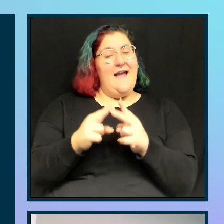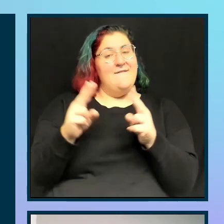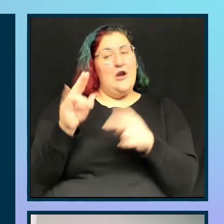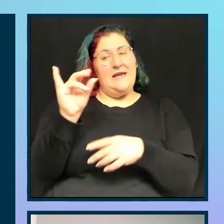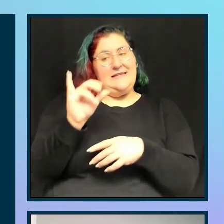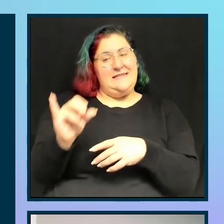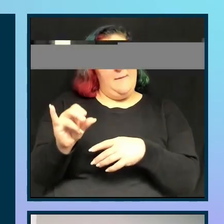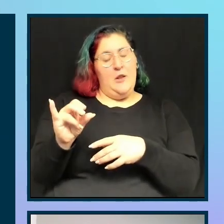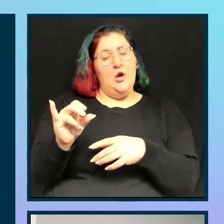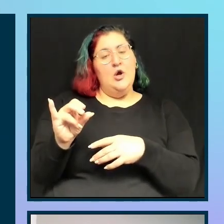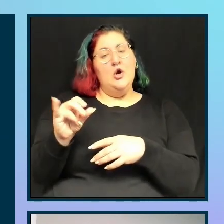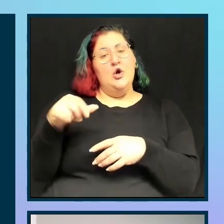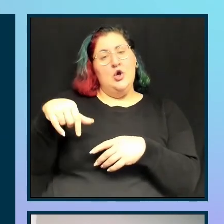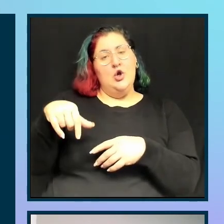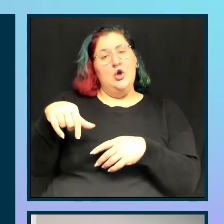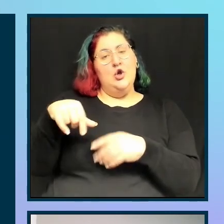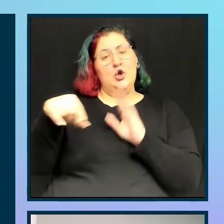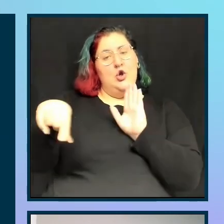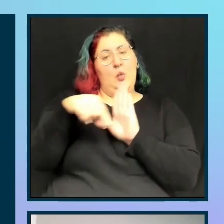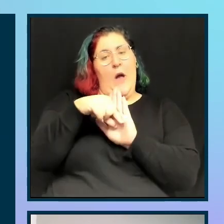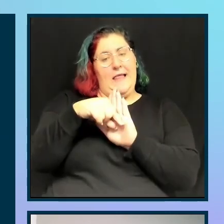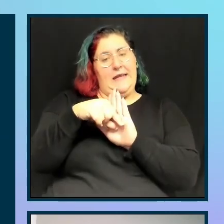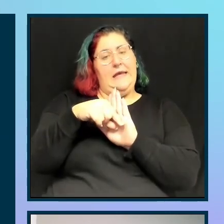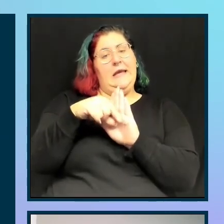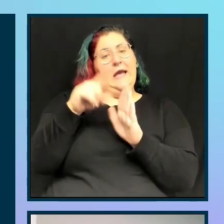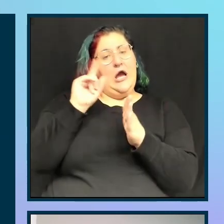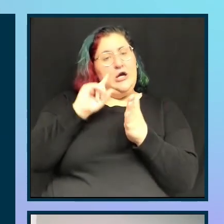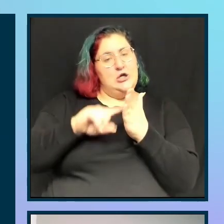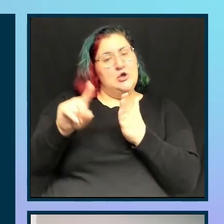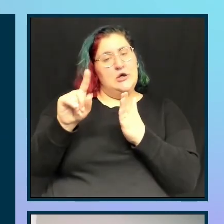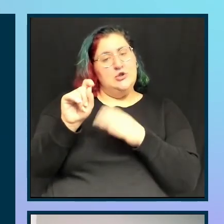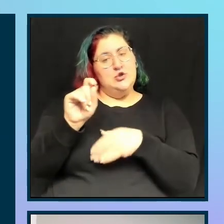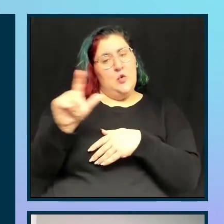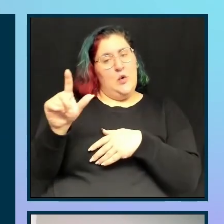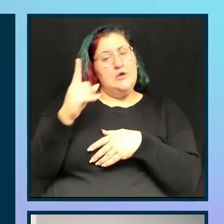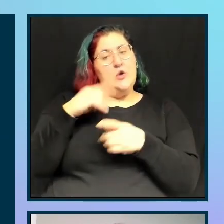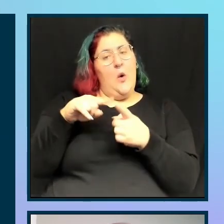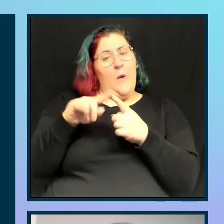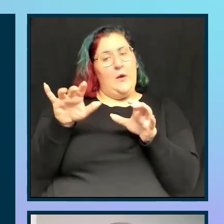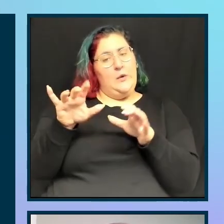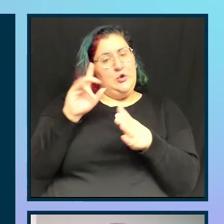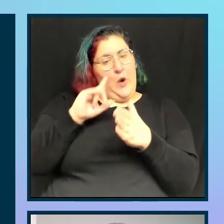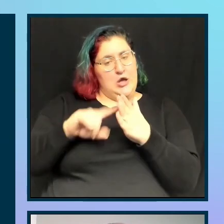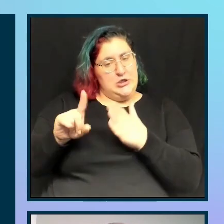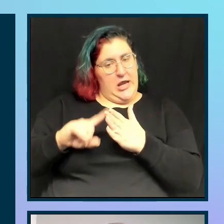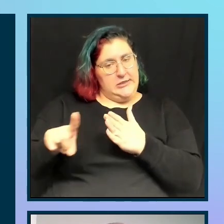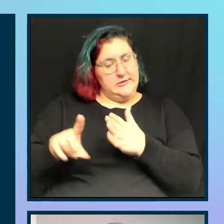tools as the conversion workflows when we're doing our checks for PDF remediation.